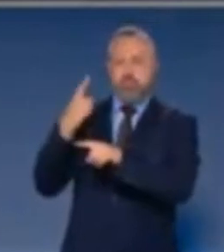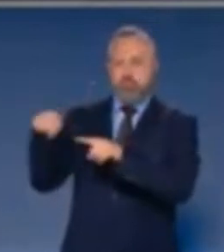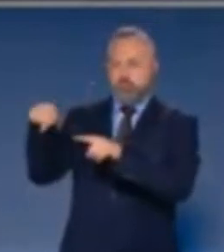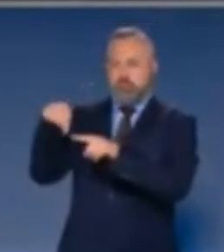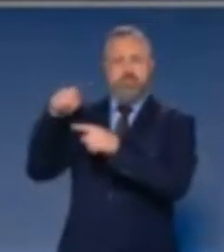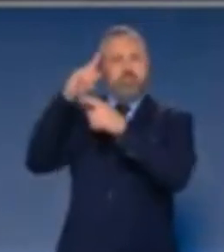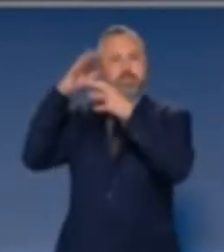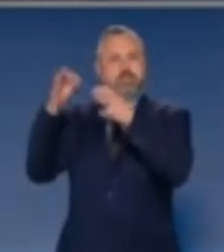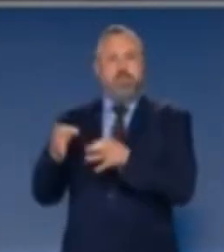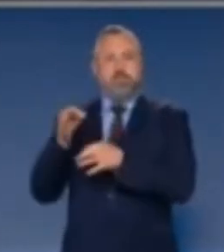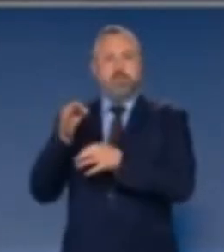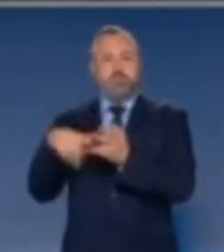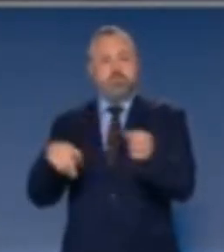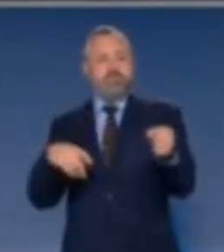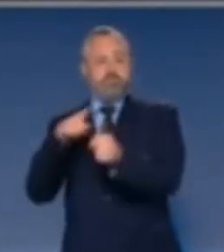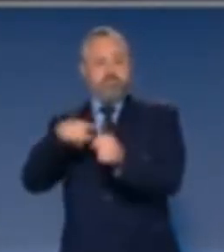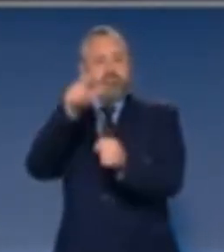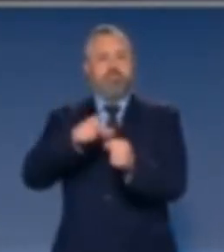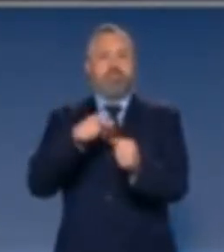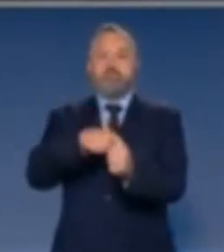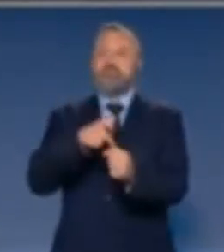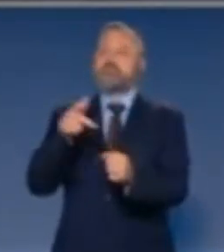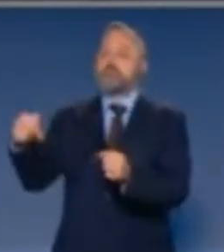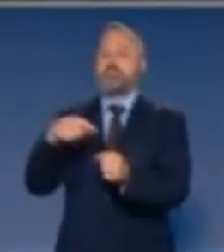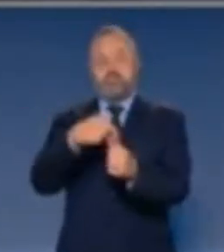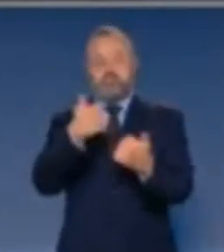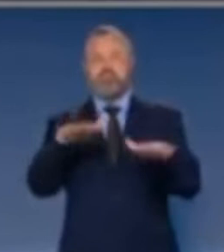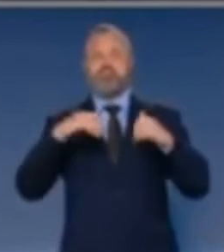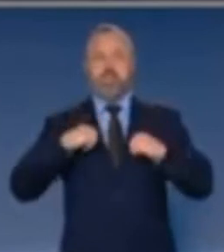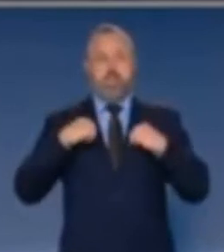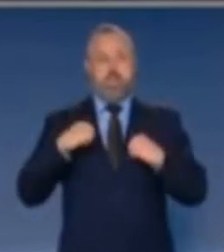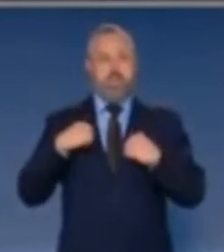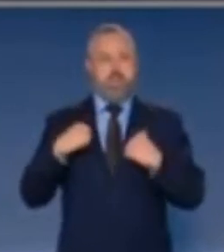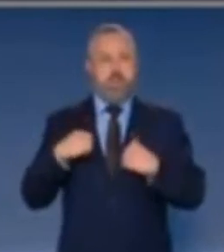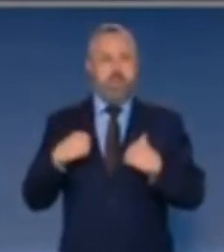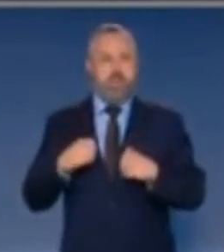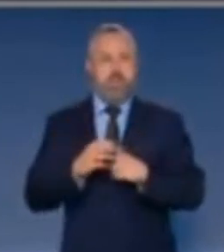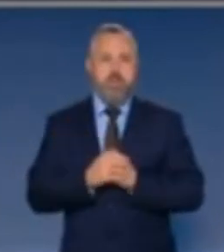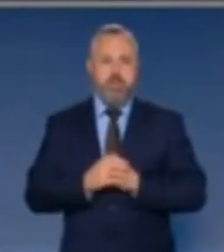completed the training? Yesterday we were told that this was a simple error. Is it something more than that?